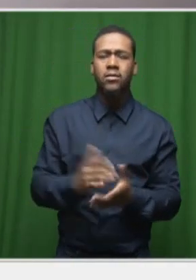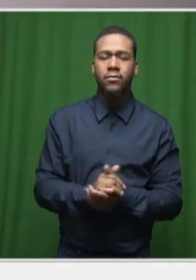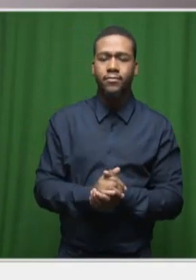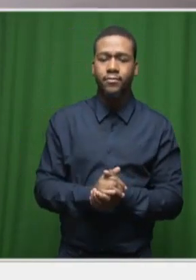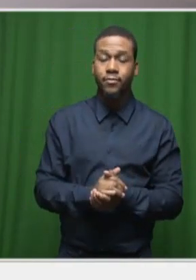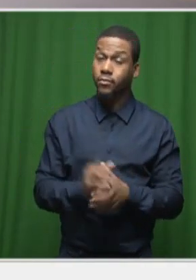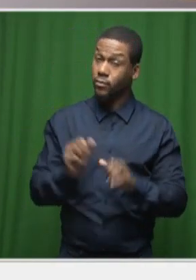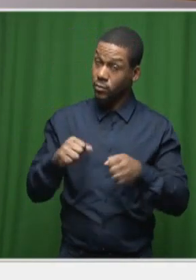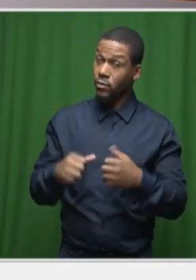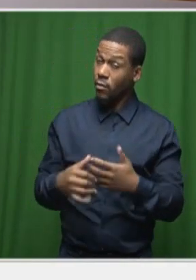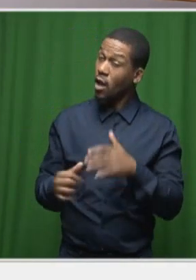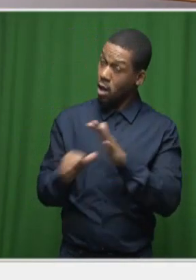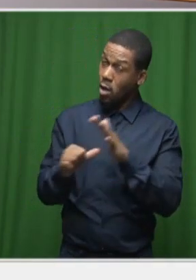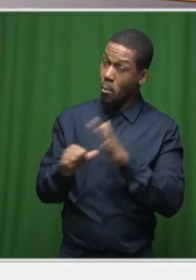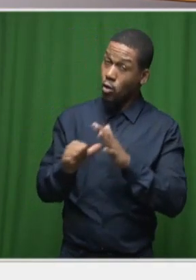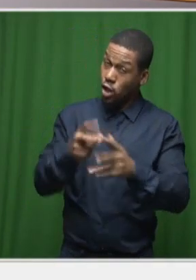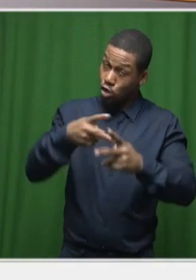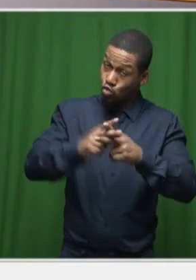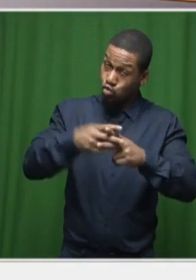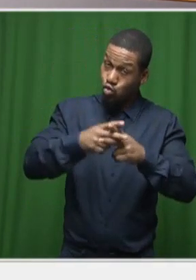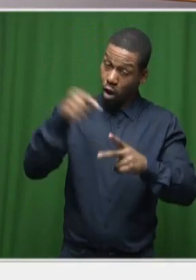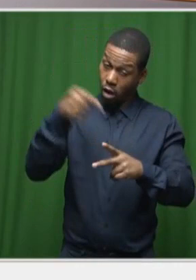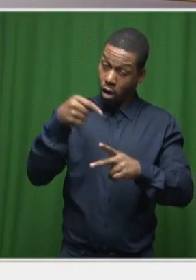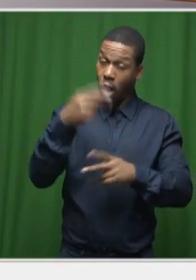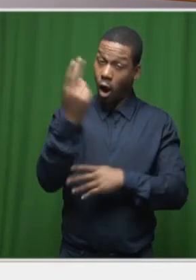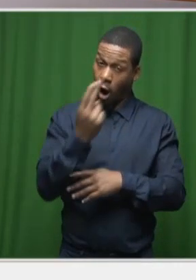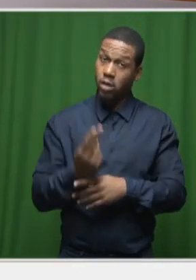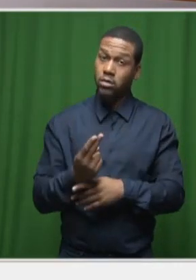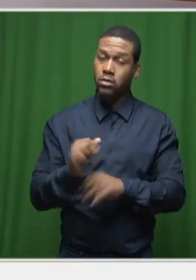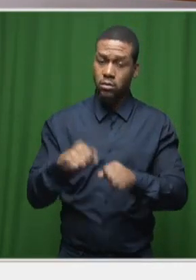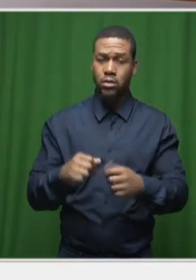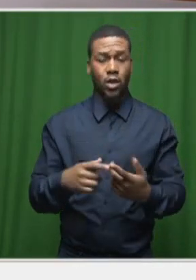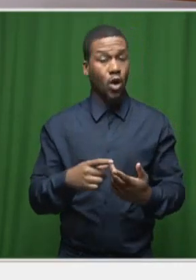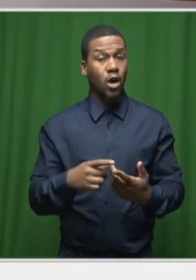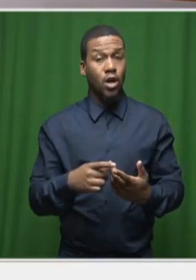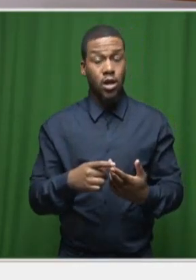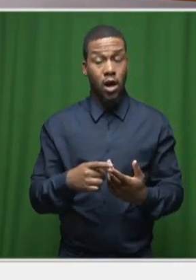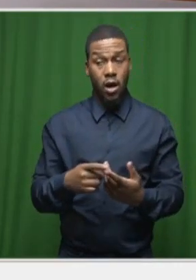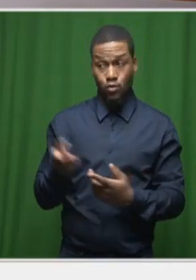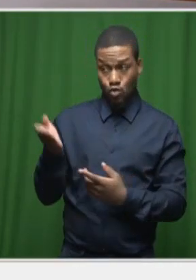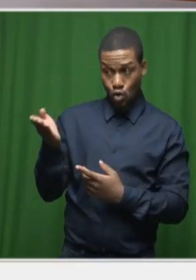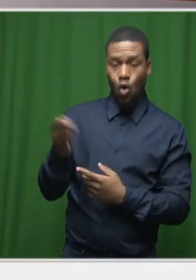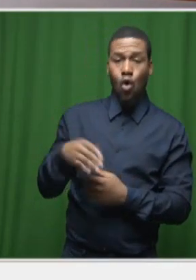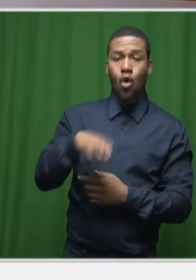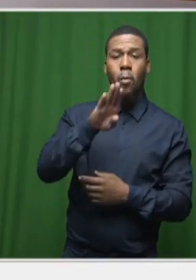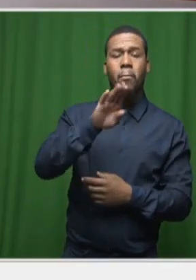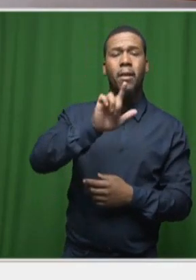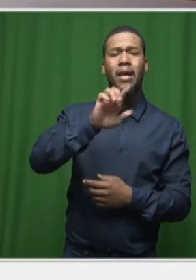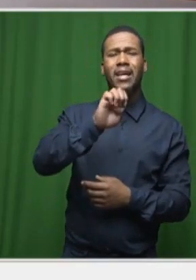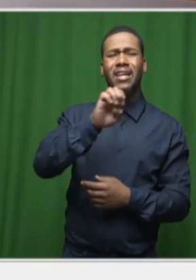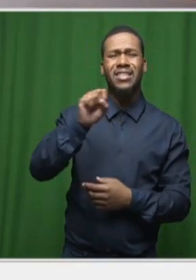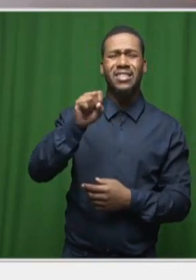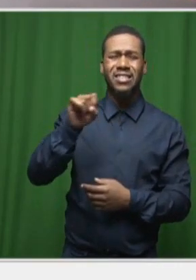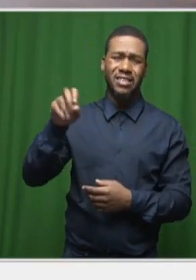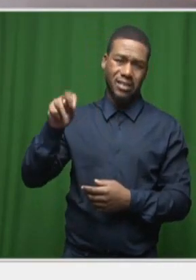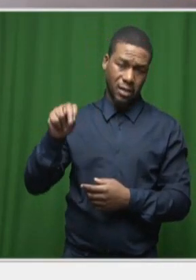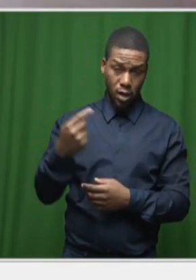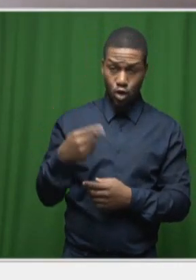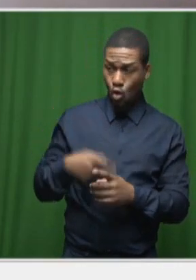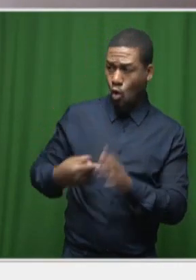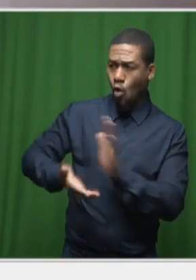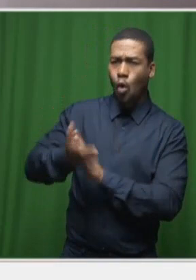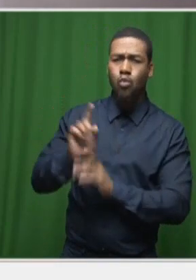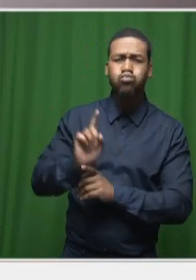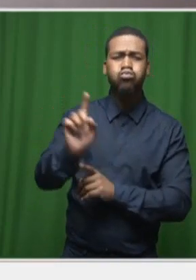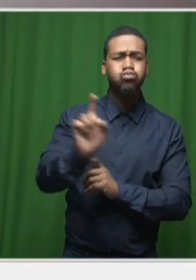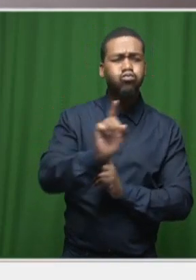tools that we as South Africans have to not only do, what Blessing does is he goes to young artists and, developing